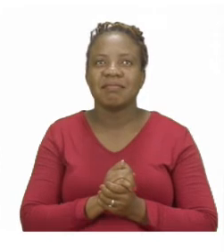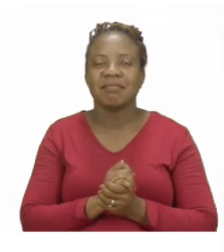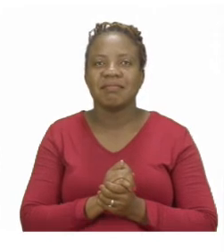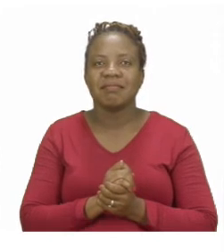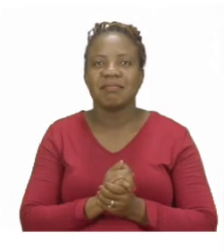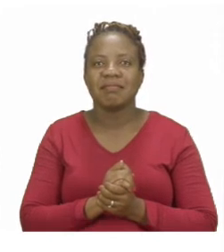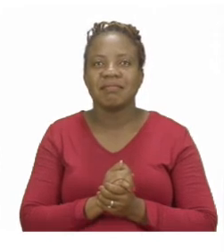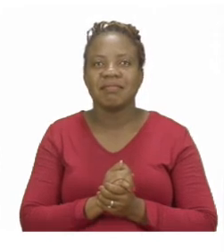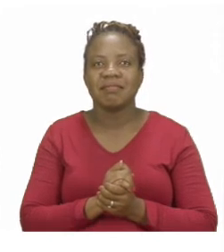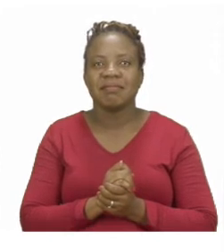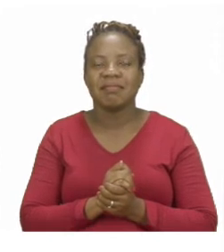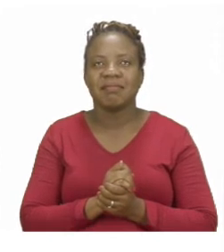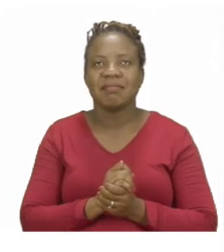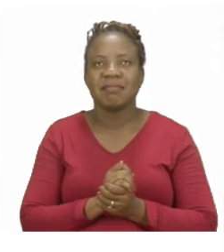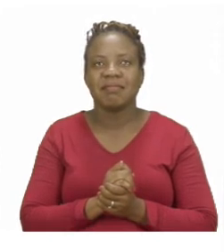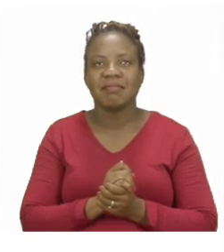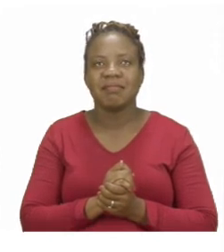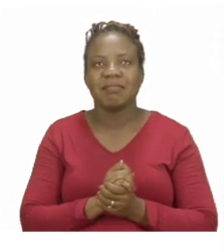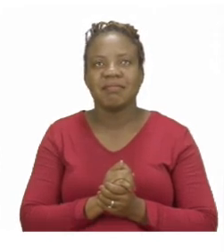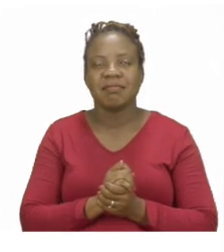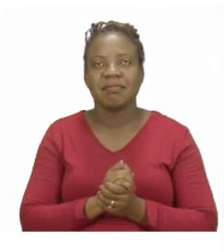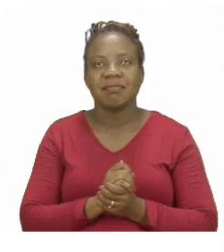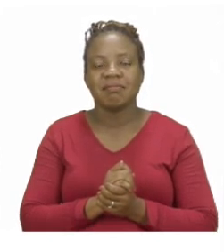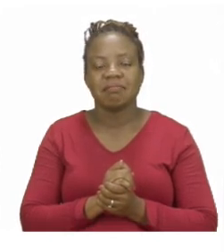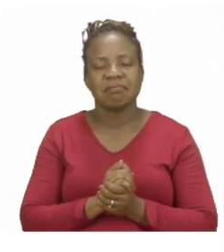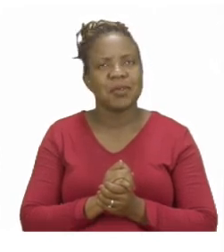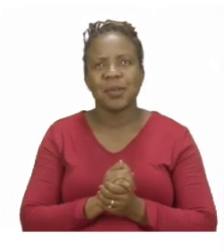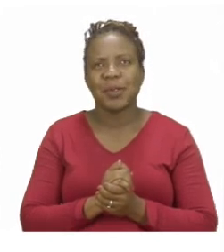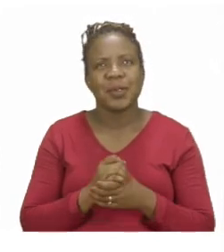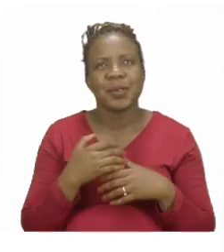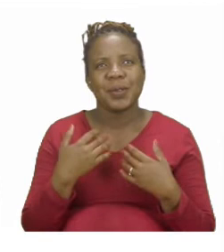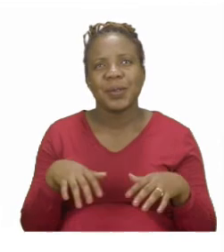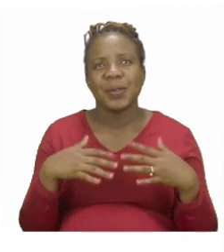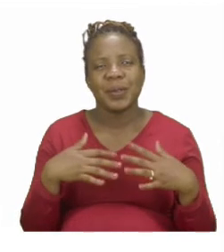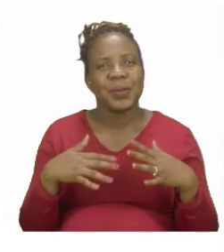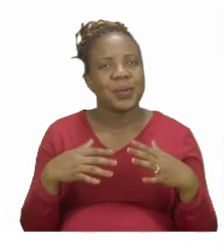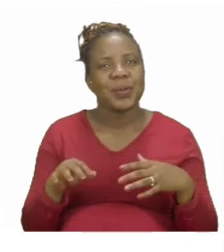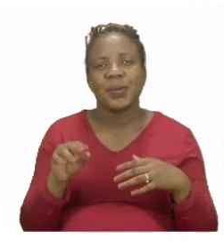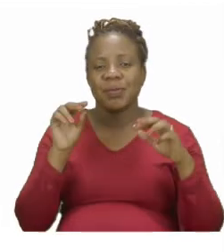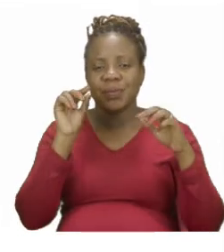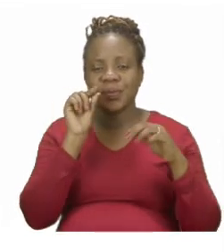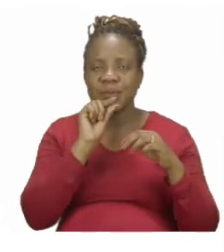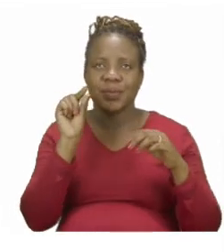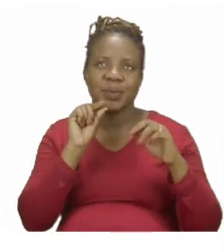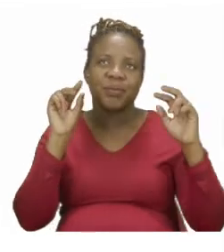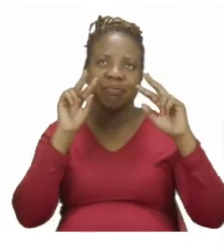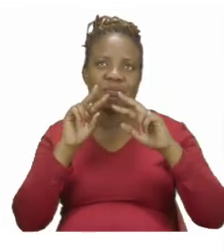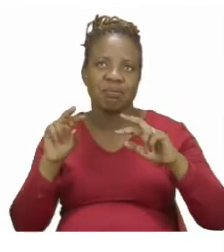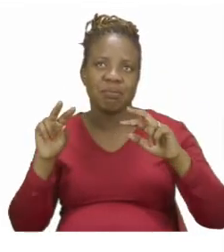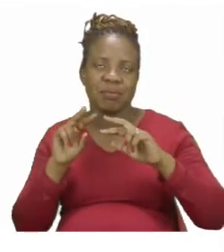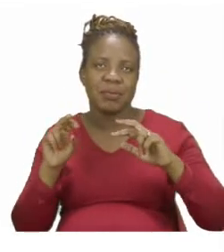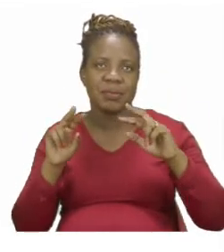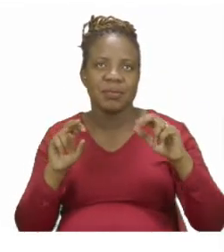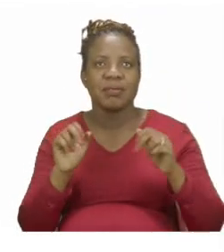22, we have a very nice word search. Now this word search has